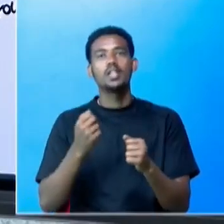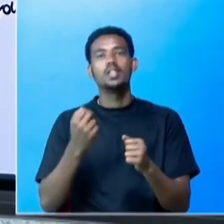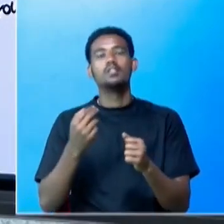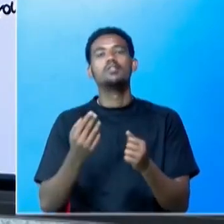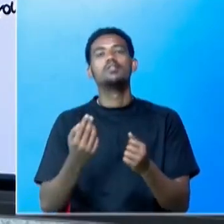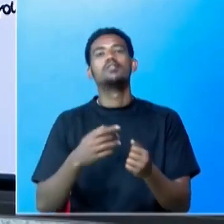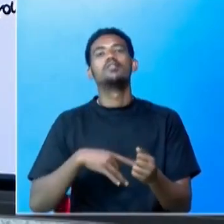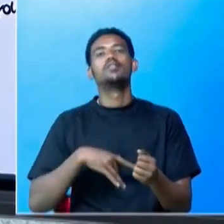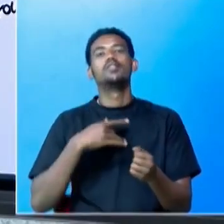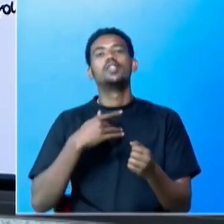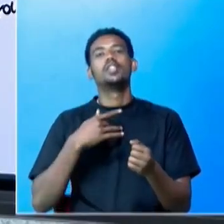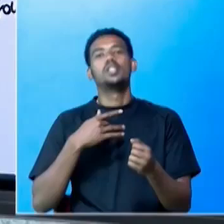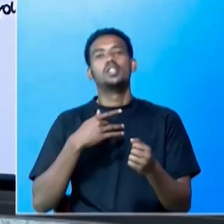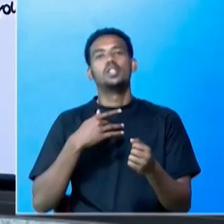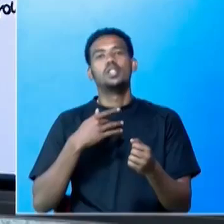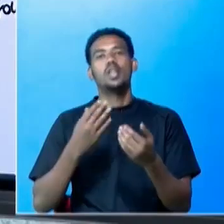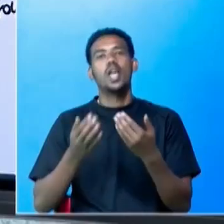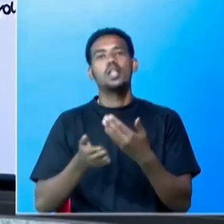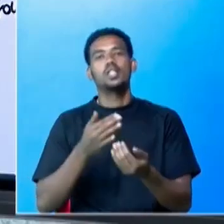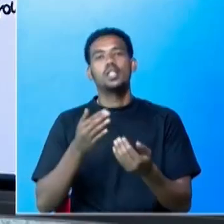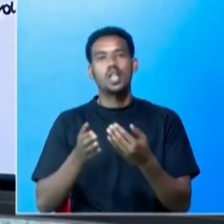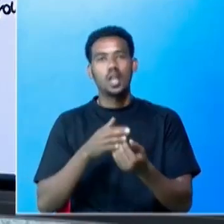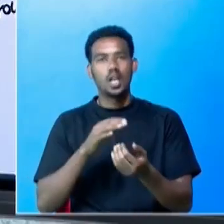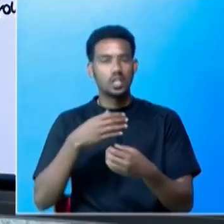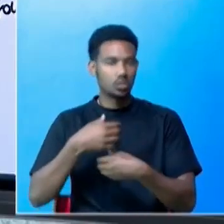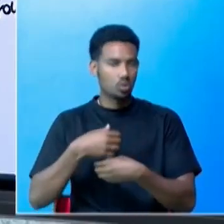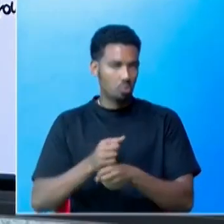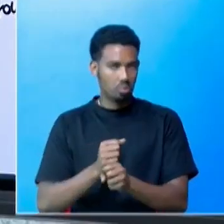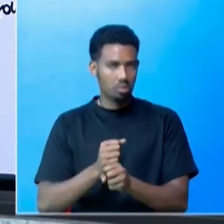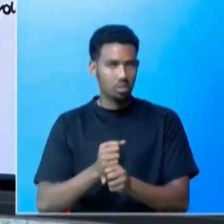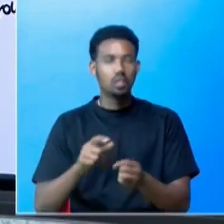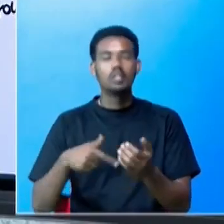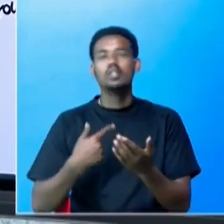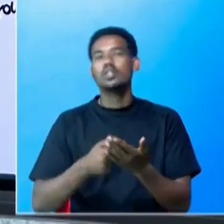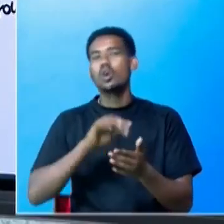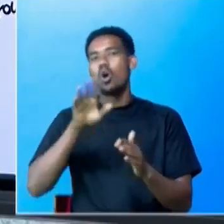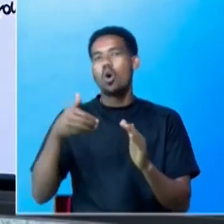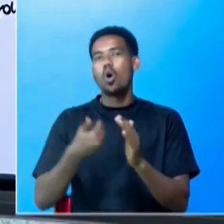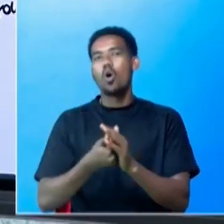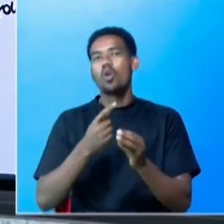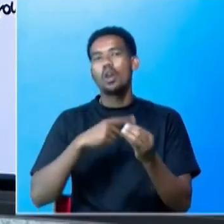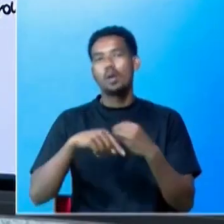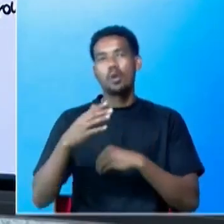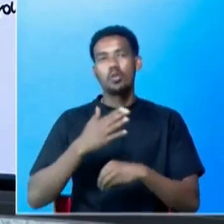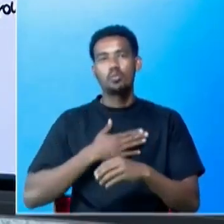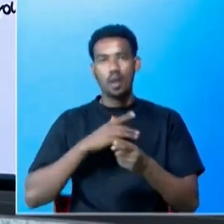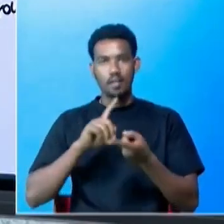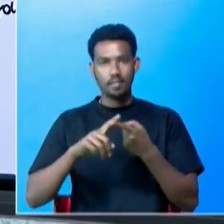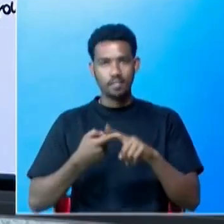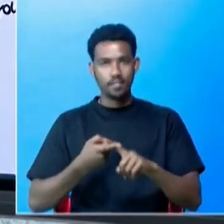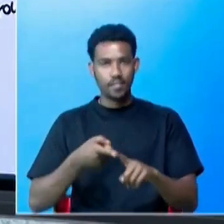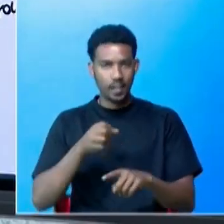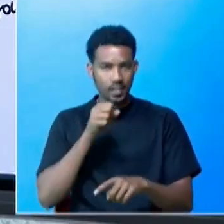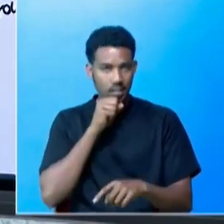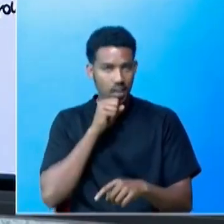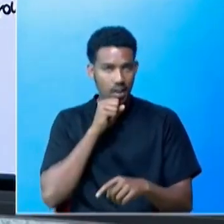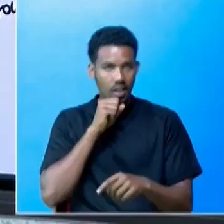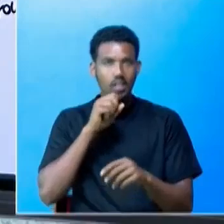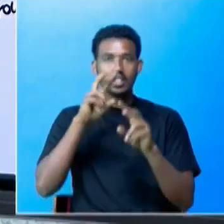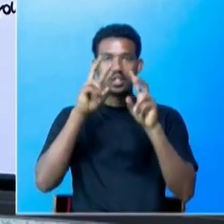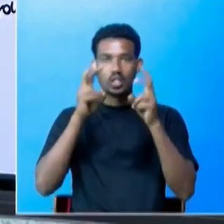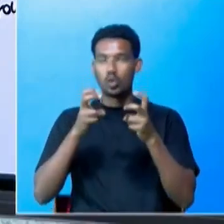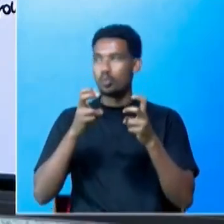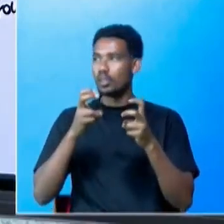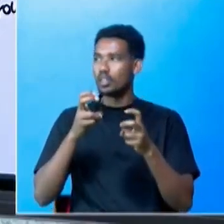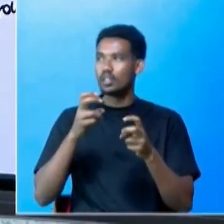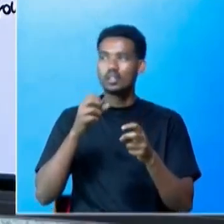part of conclusion. This is all about my friend Sarah. So here is the topic. Sarah is